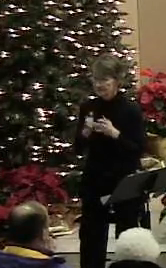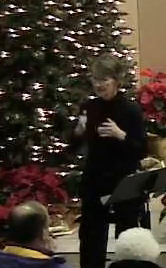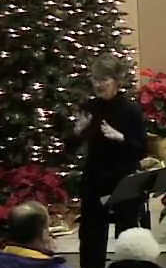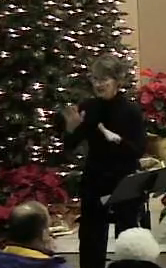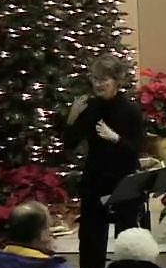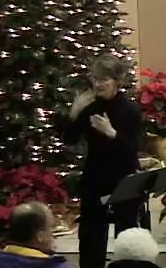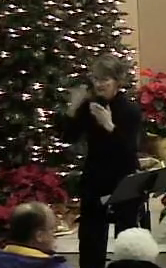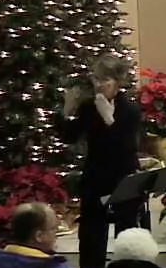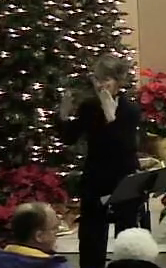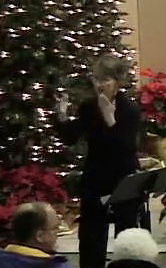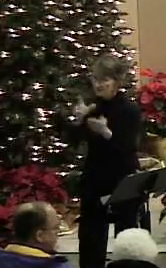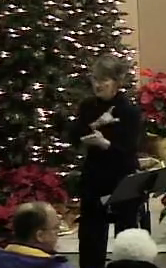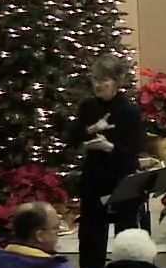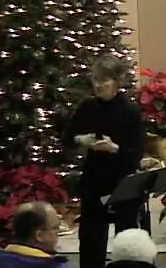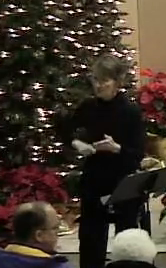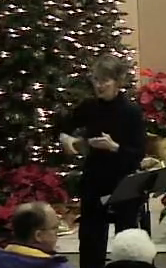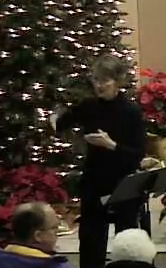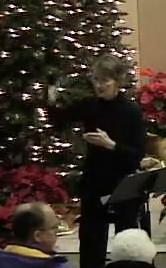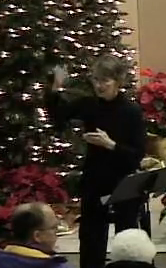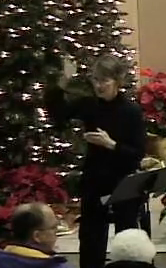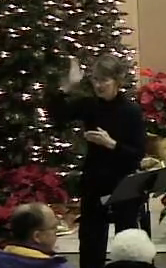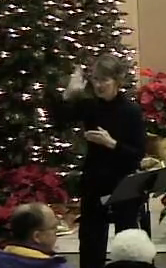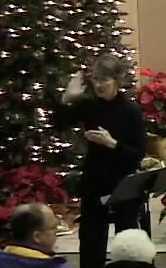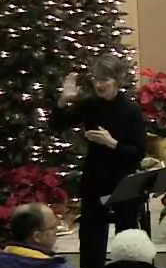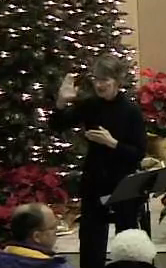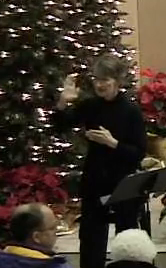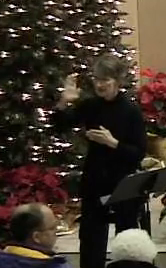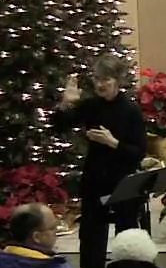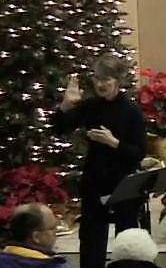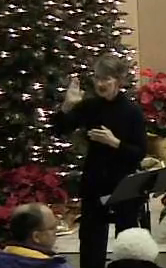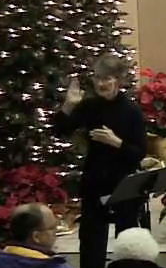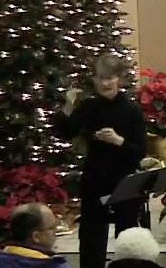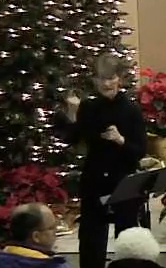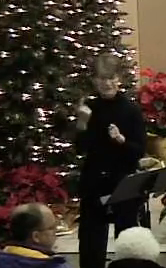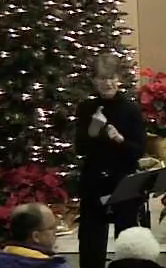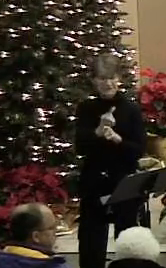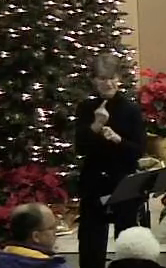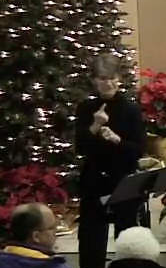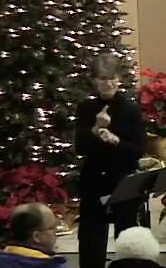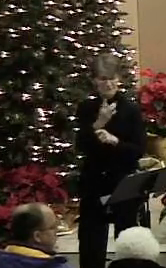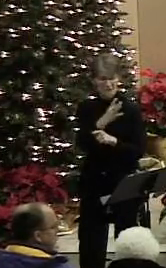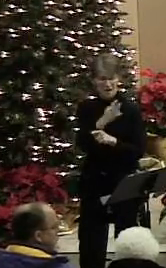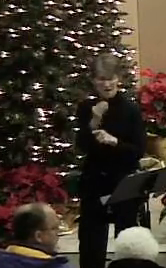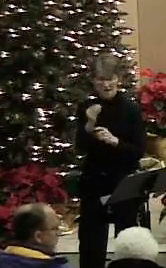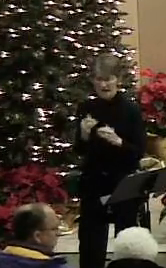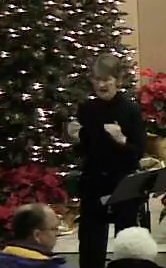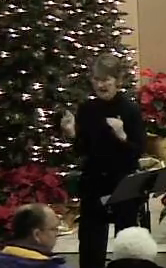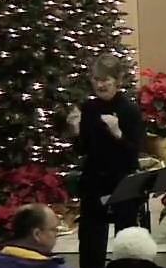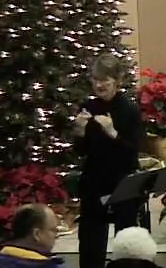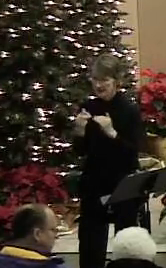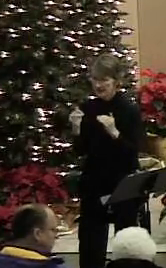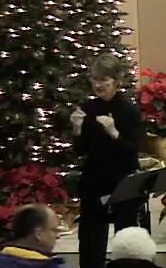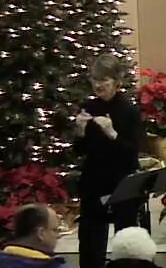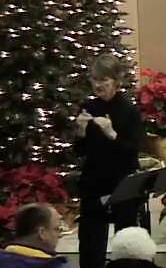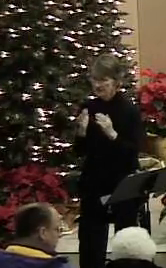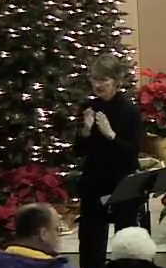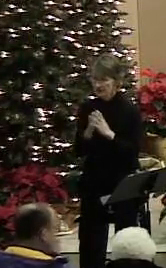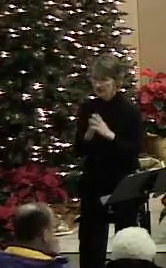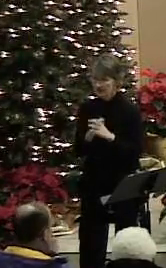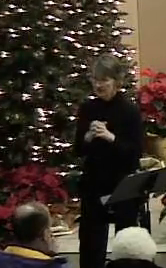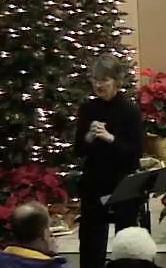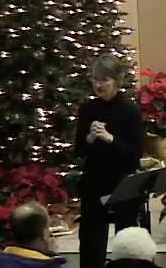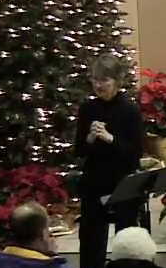Let us give thanks to the Lord our God. It is right